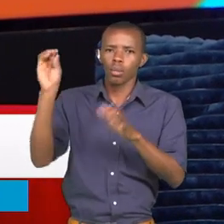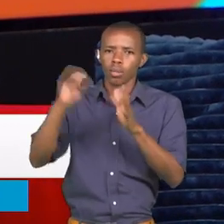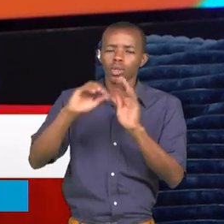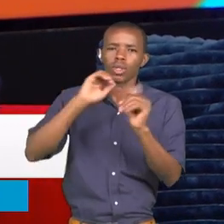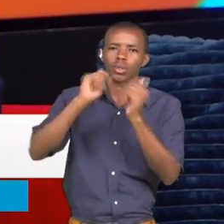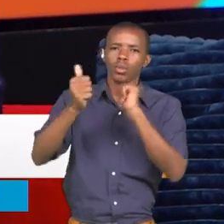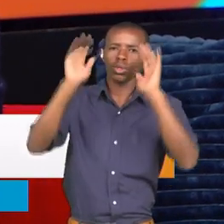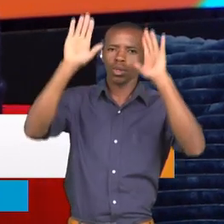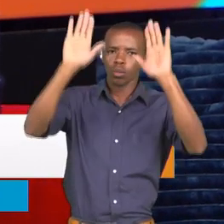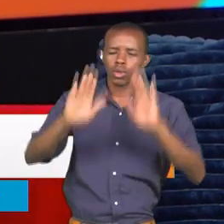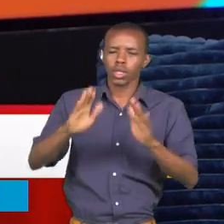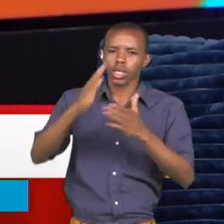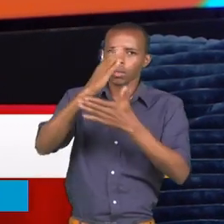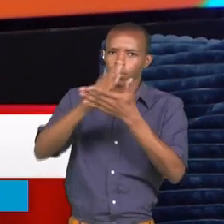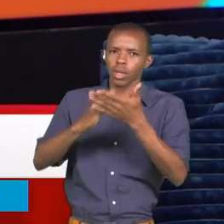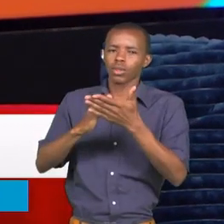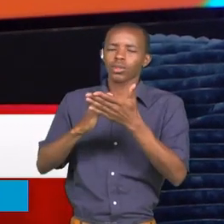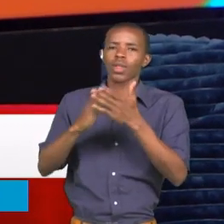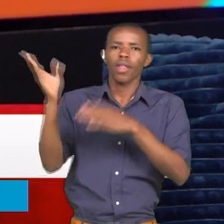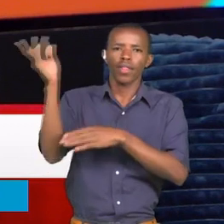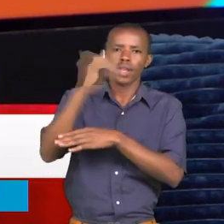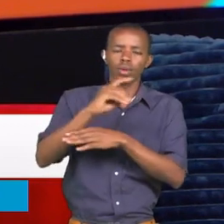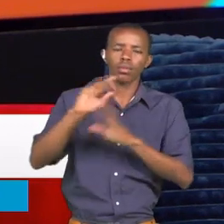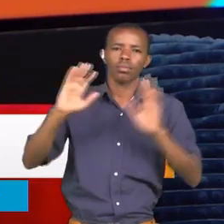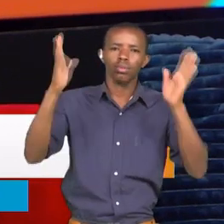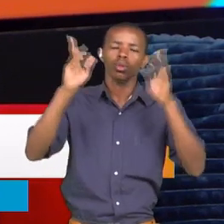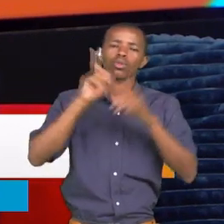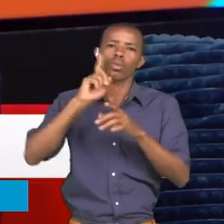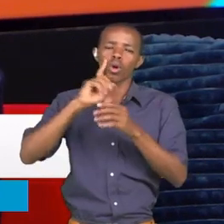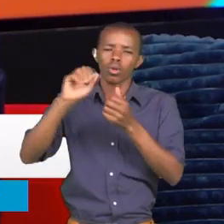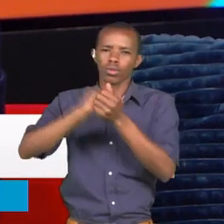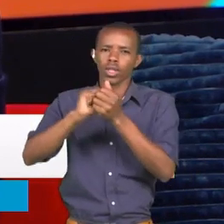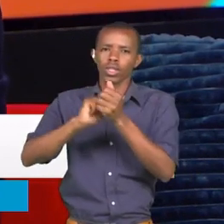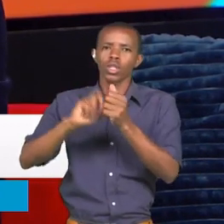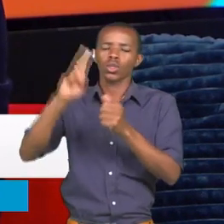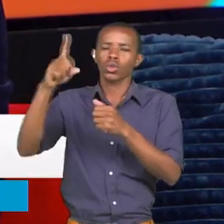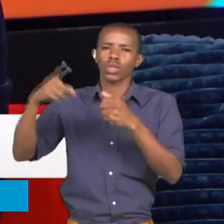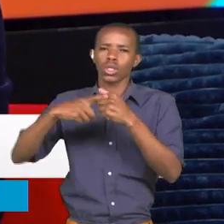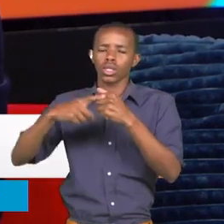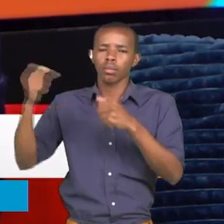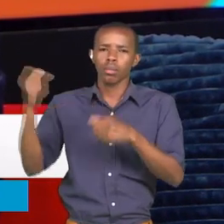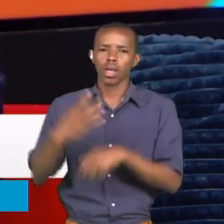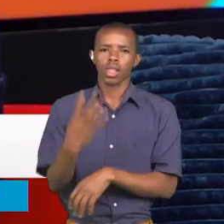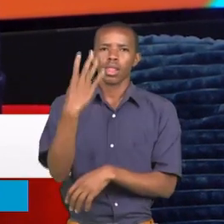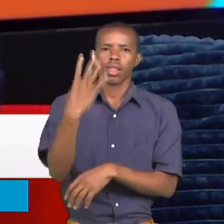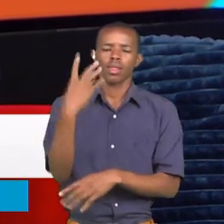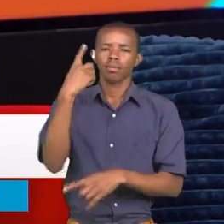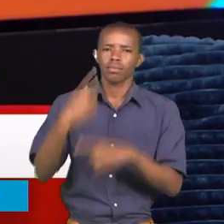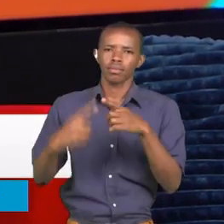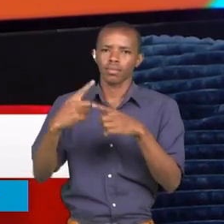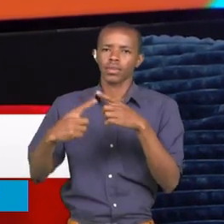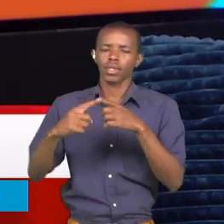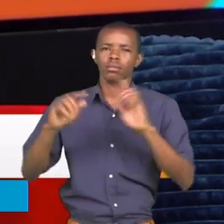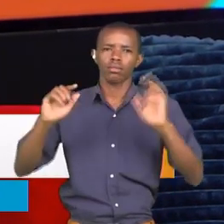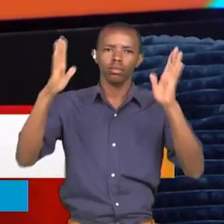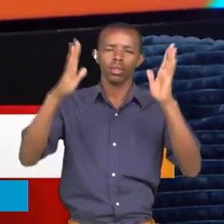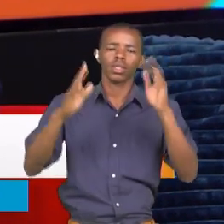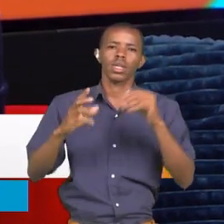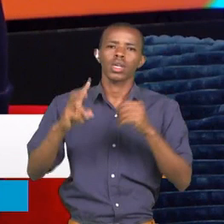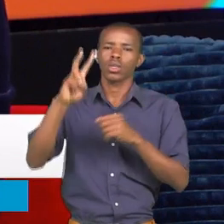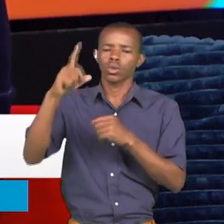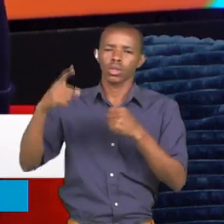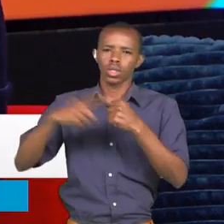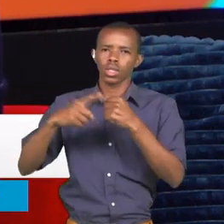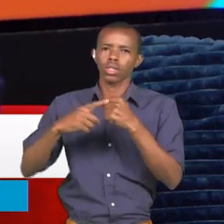a very important part of this day that will be marked tomorrow, Friday, 26th of April? Every year is actually marked in April 26th. And of